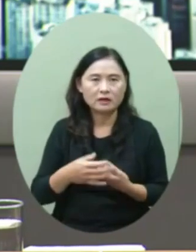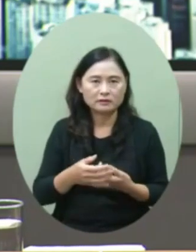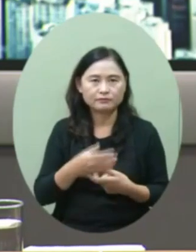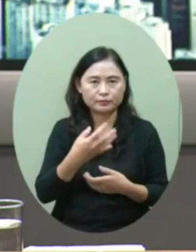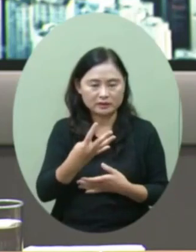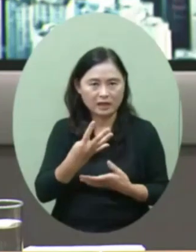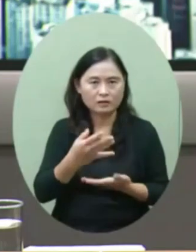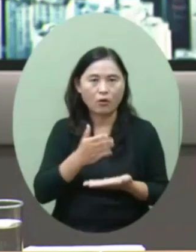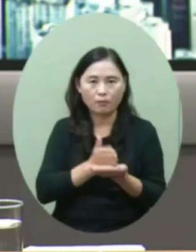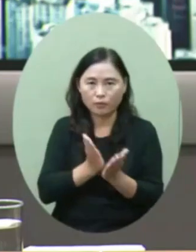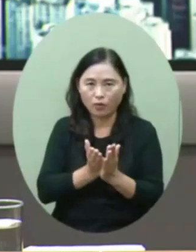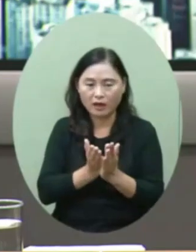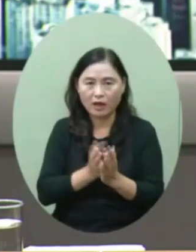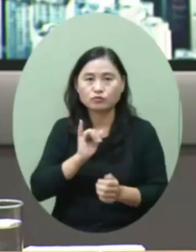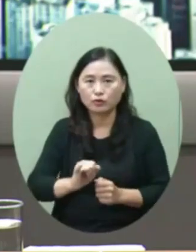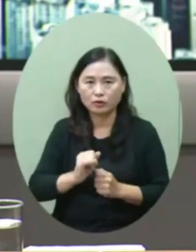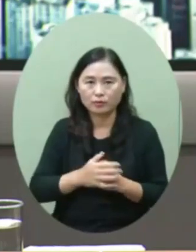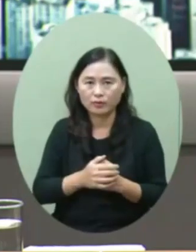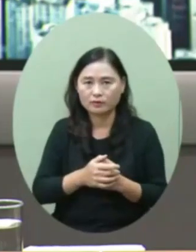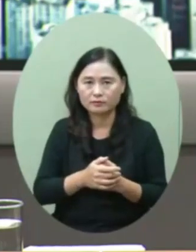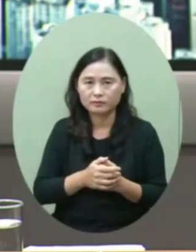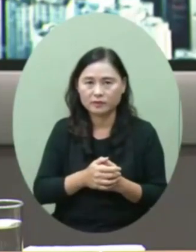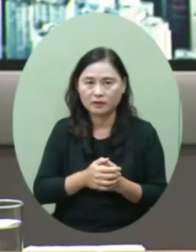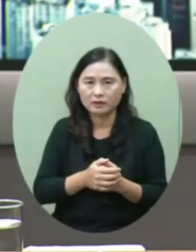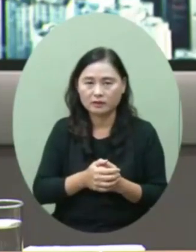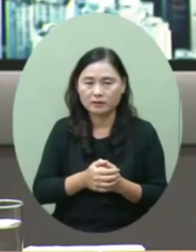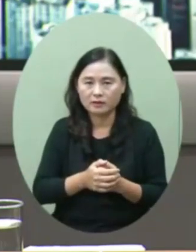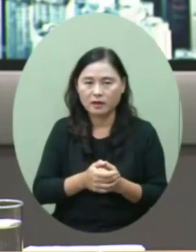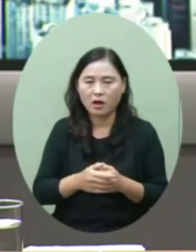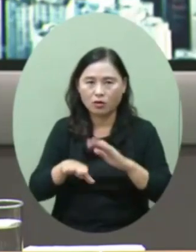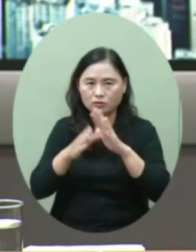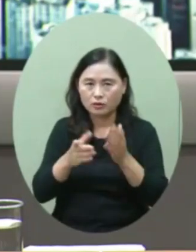penalties. Among the 4 categories of crimes,